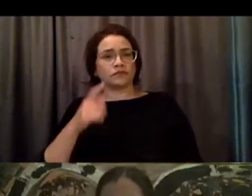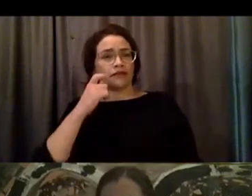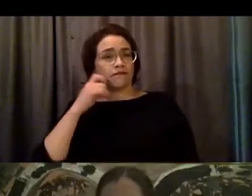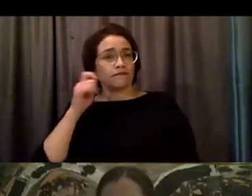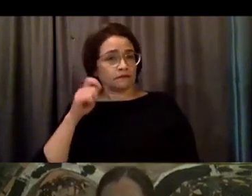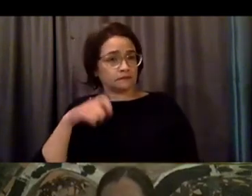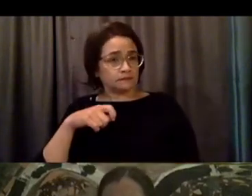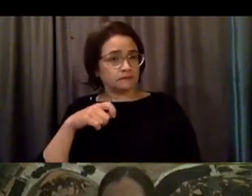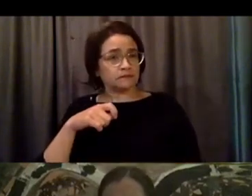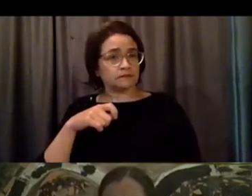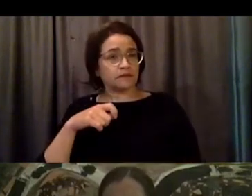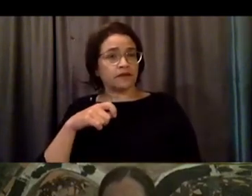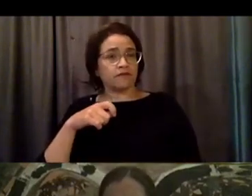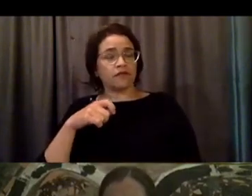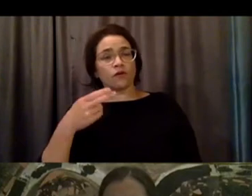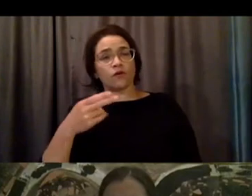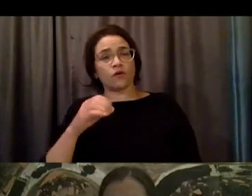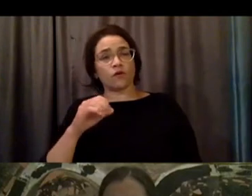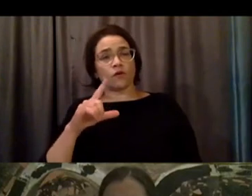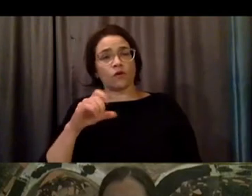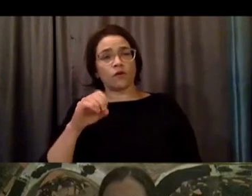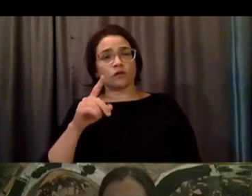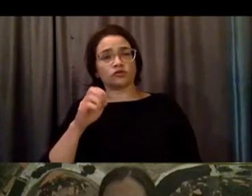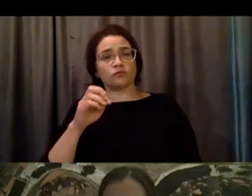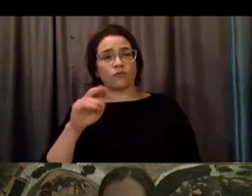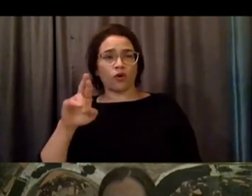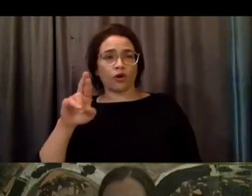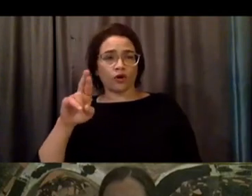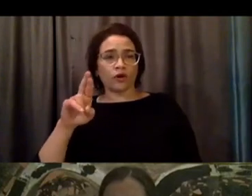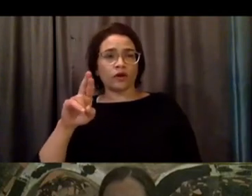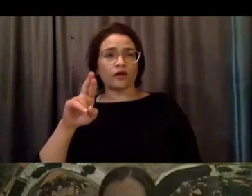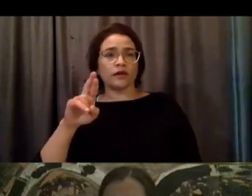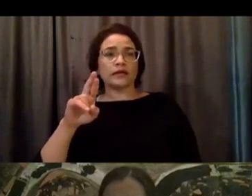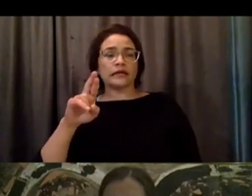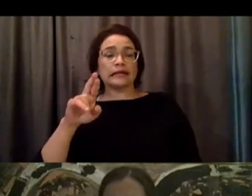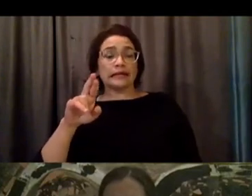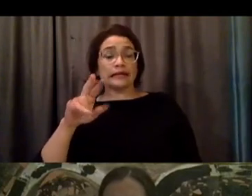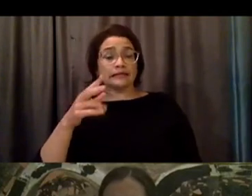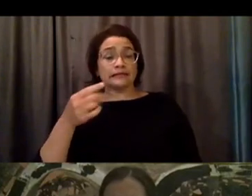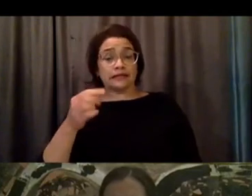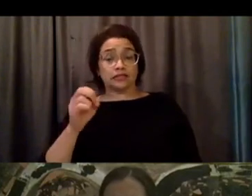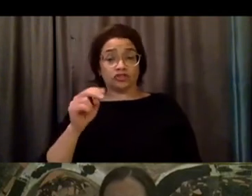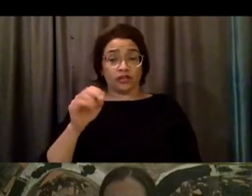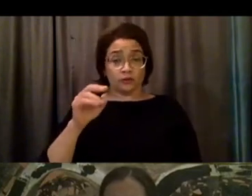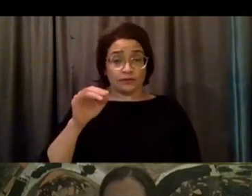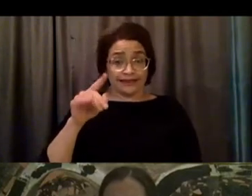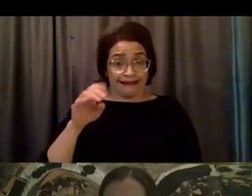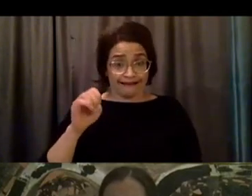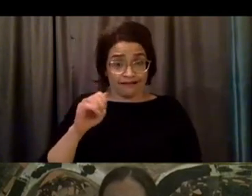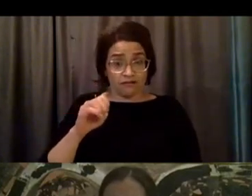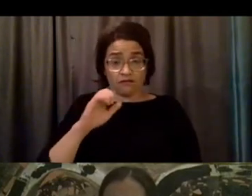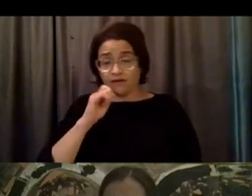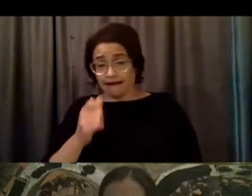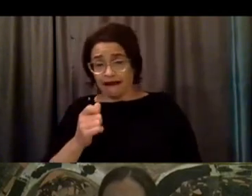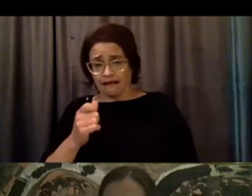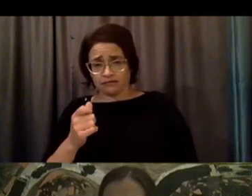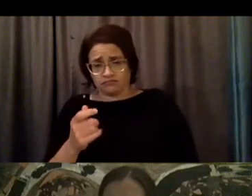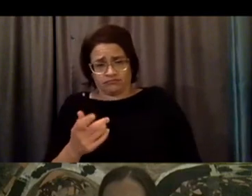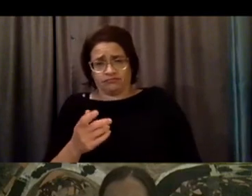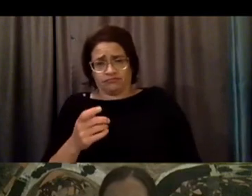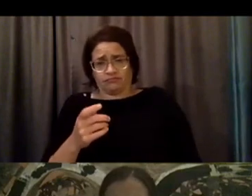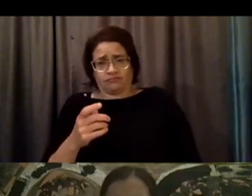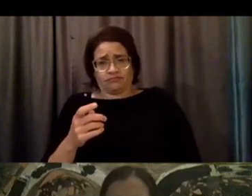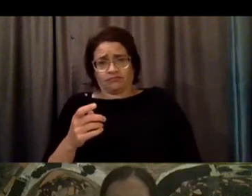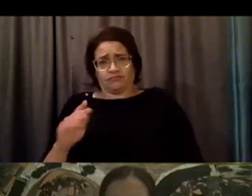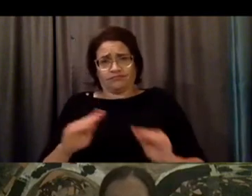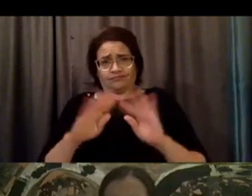genocide or not is, it is not even an interesting question. It so obviously is such. Um, so, uh,